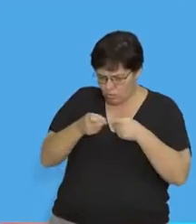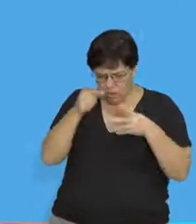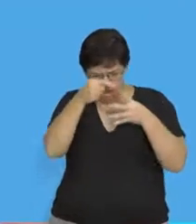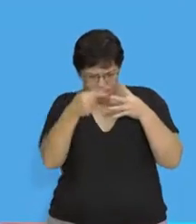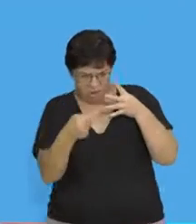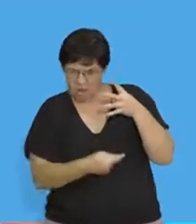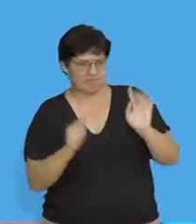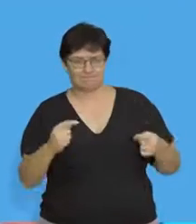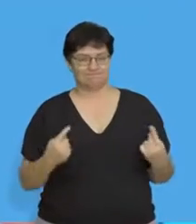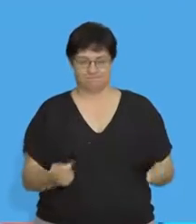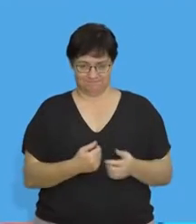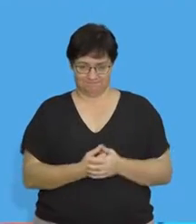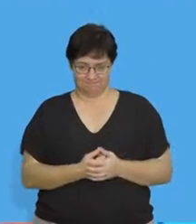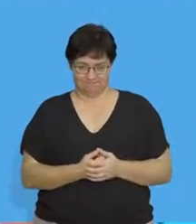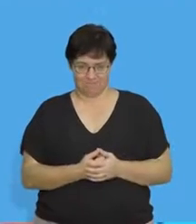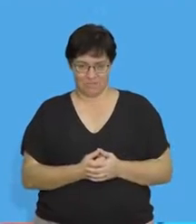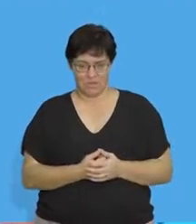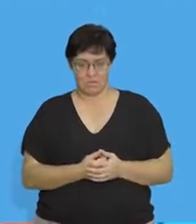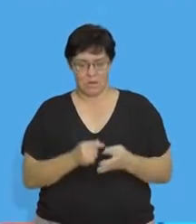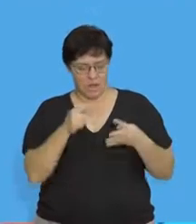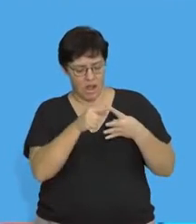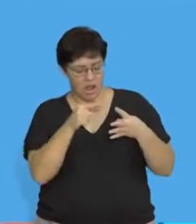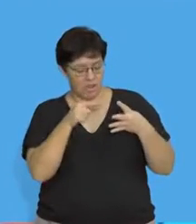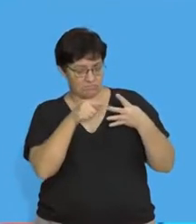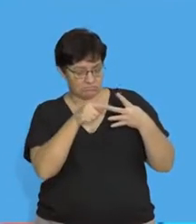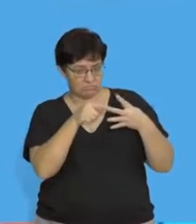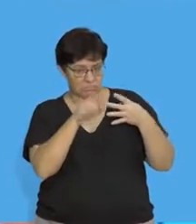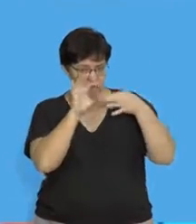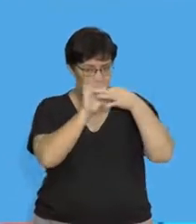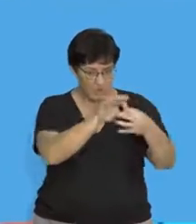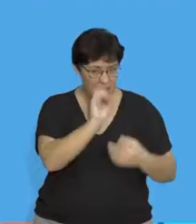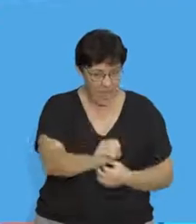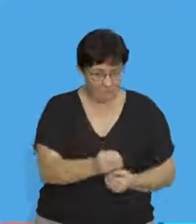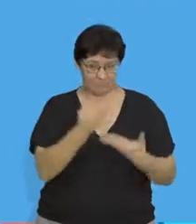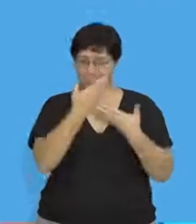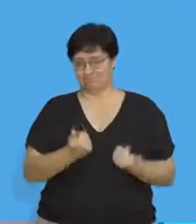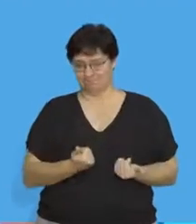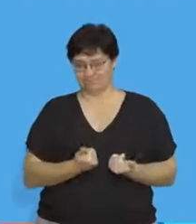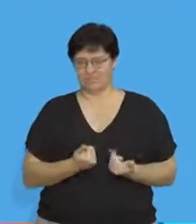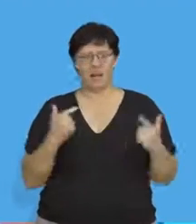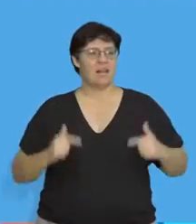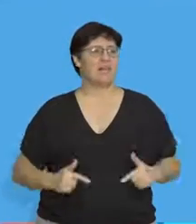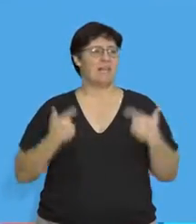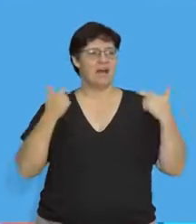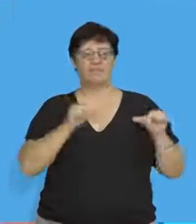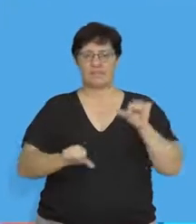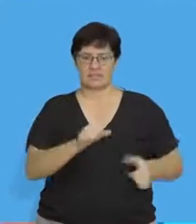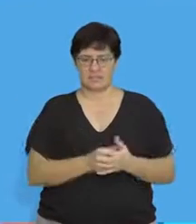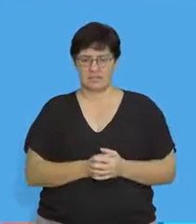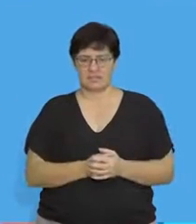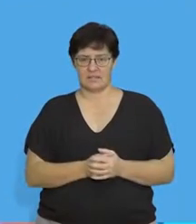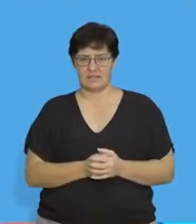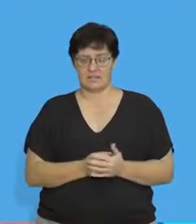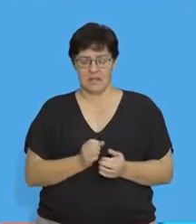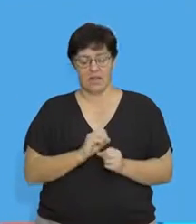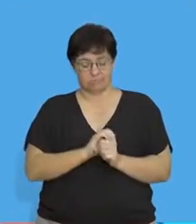variables. Then we don't know that there's a direct relationship. So if you look at something like in life sciences, look at the spread of the